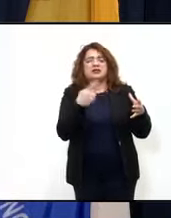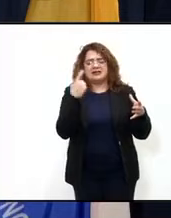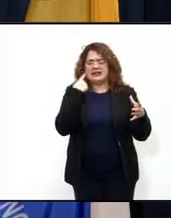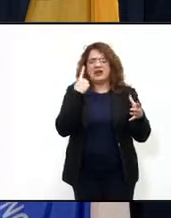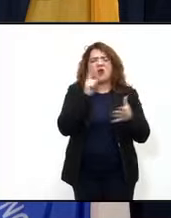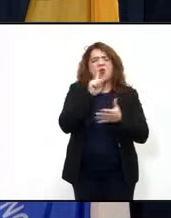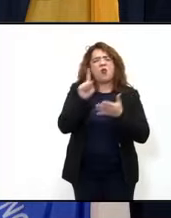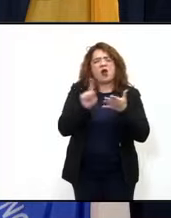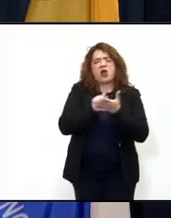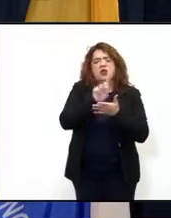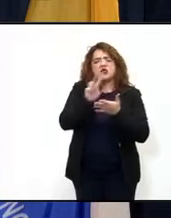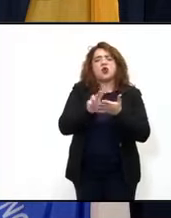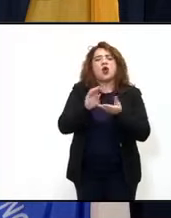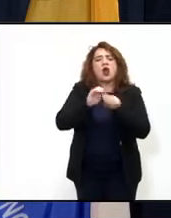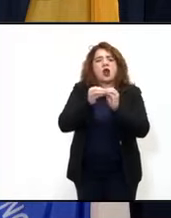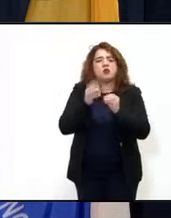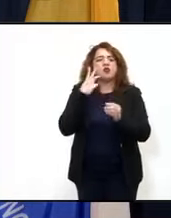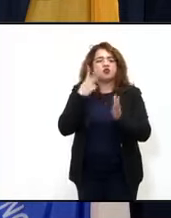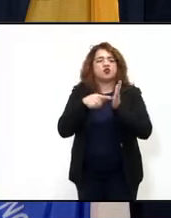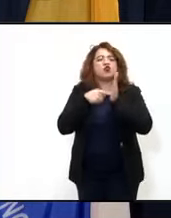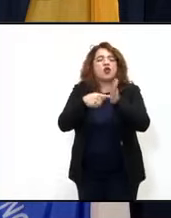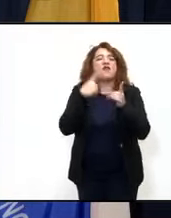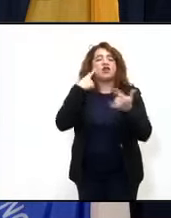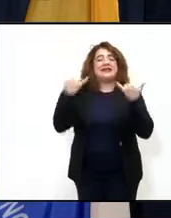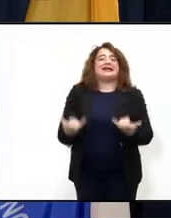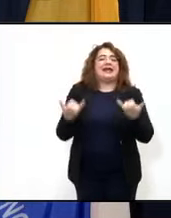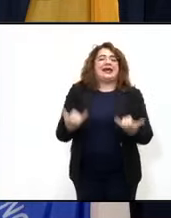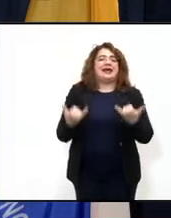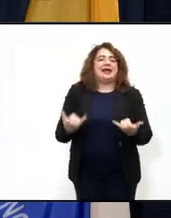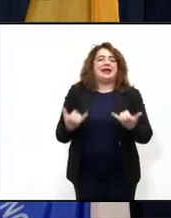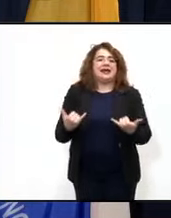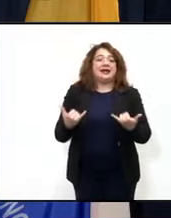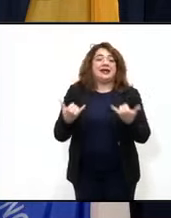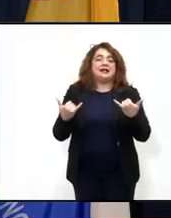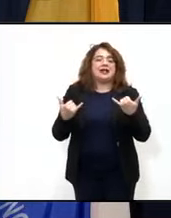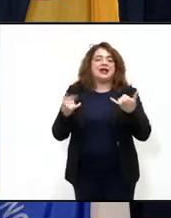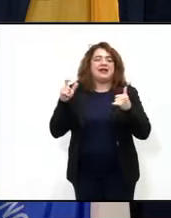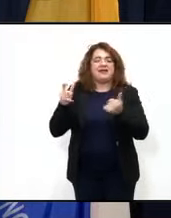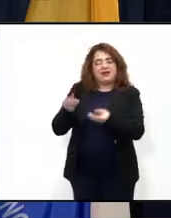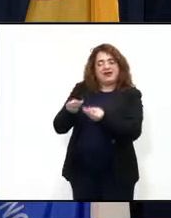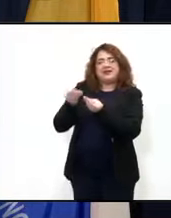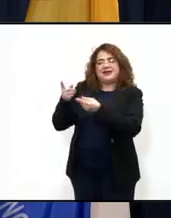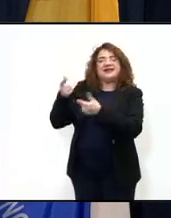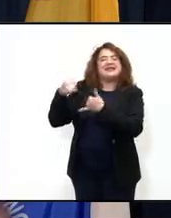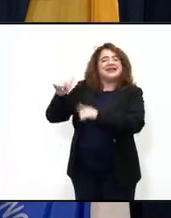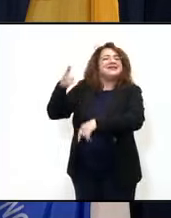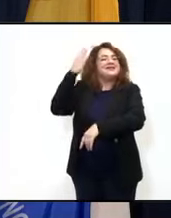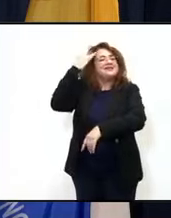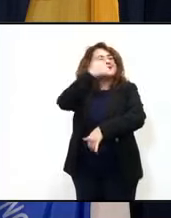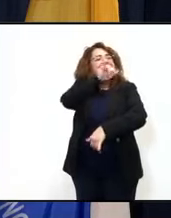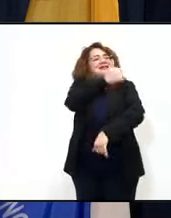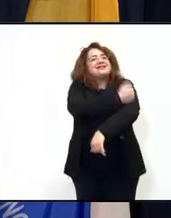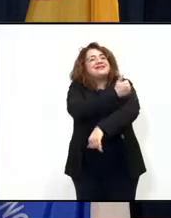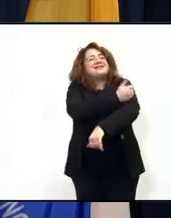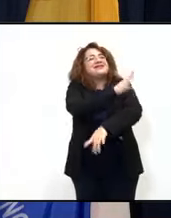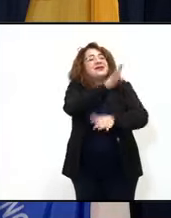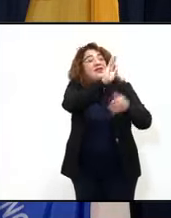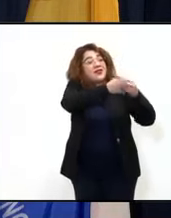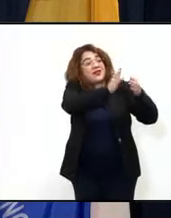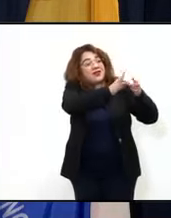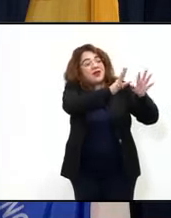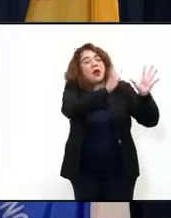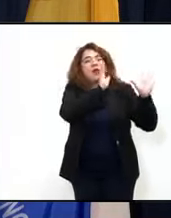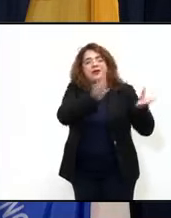next hour or two. All the new numbers for today will be in the dashboard in a couple hours. To date, we